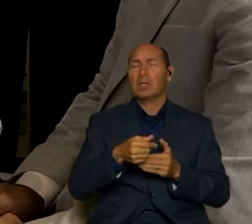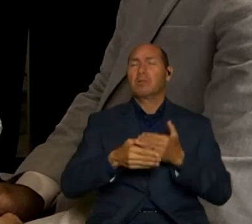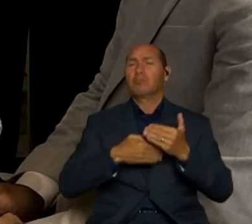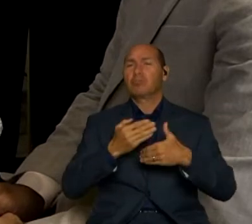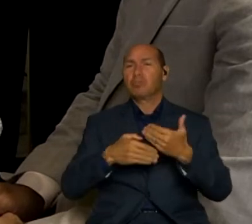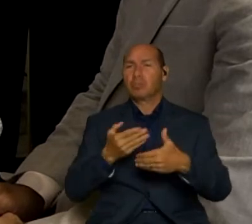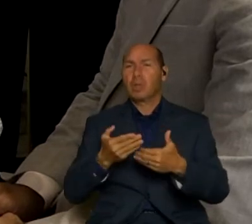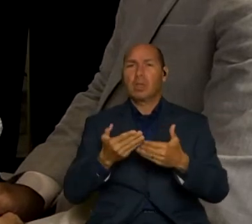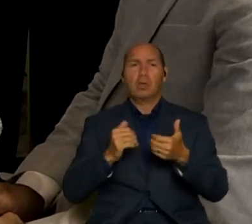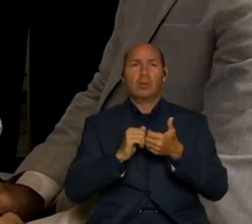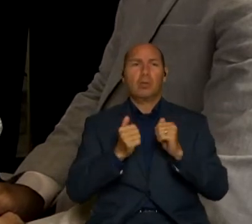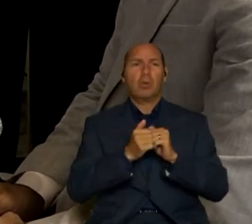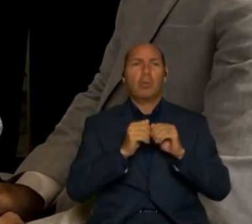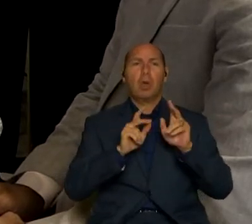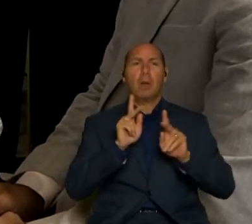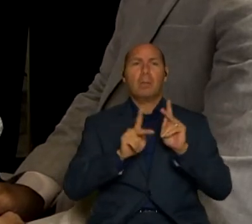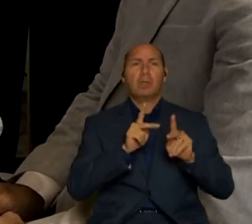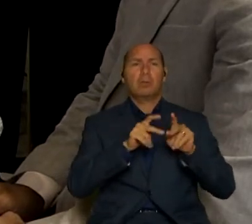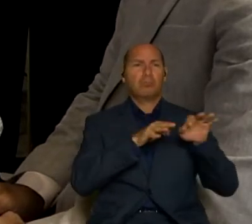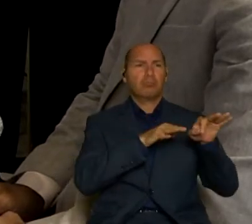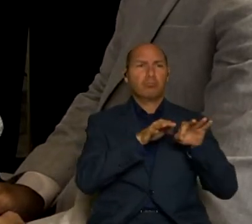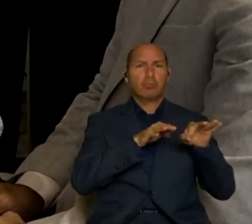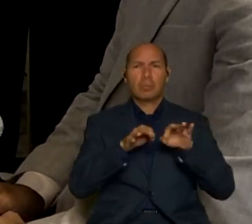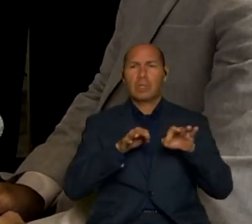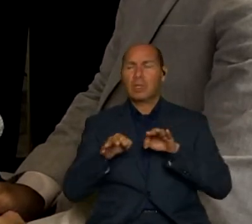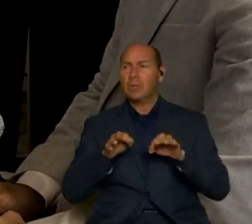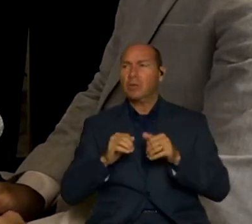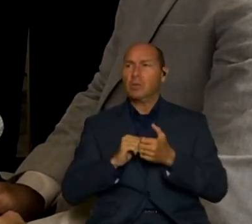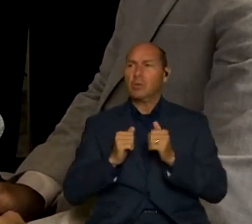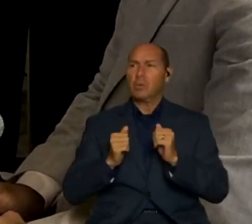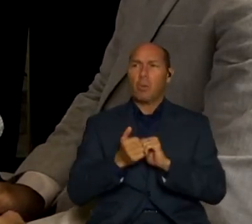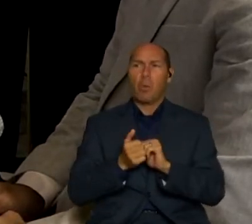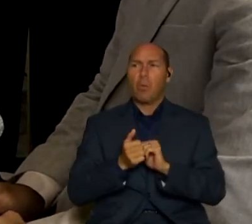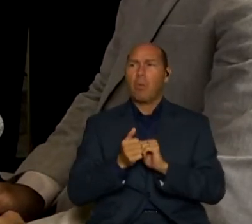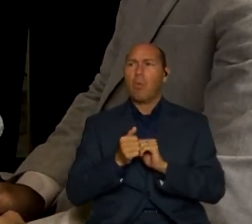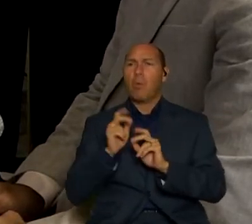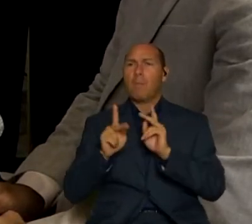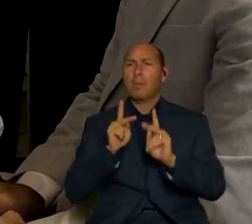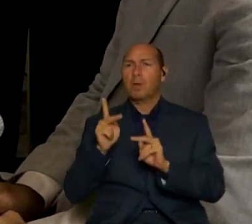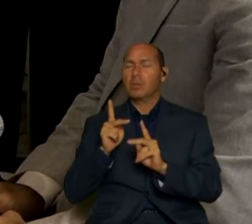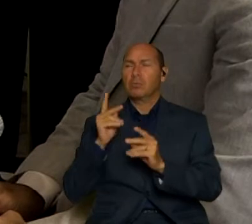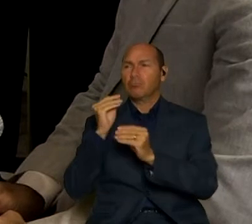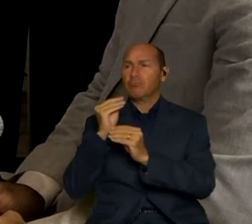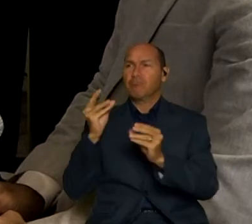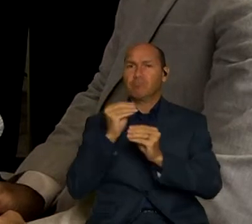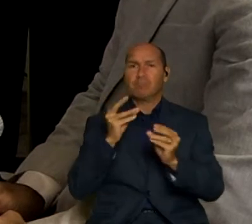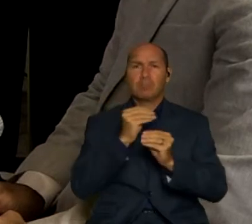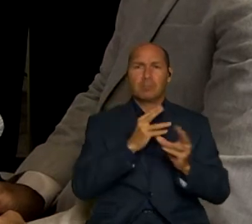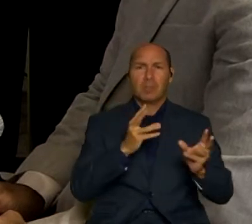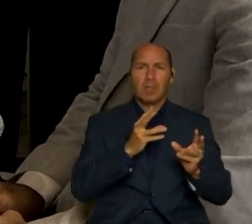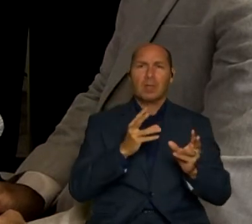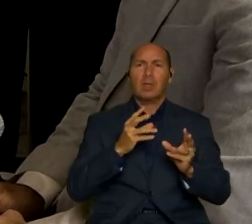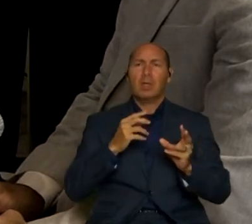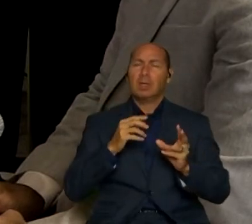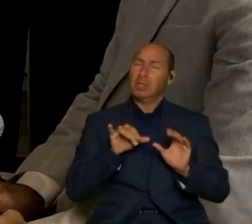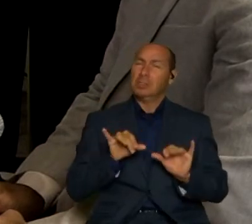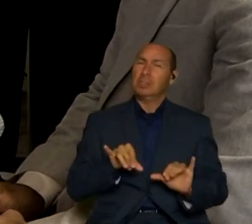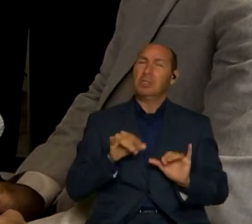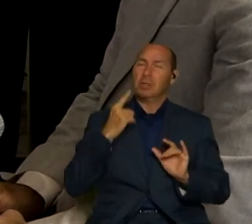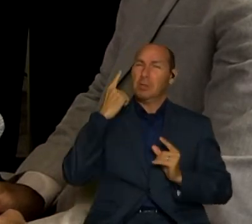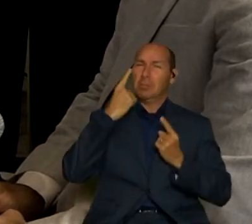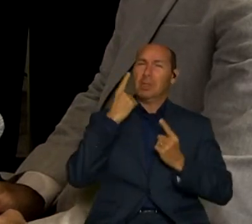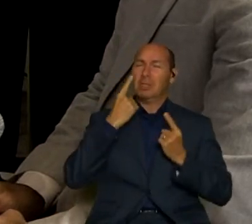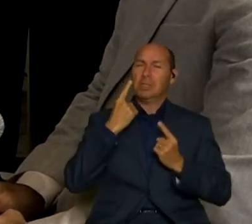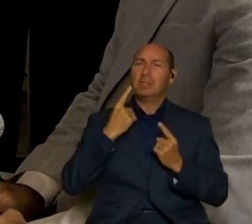give to our people, our outreach programs. I still believe that we need to actually